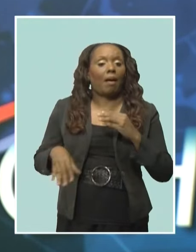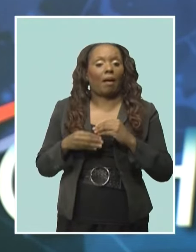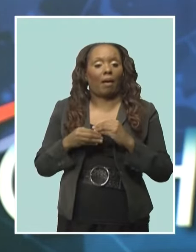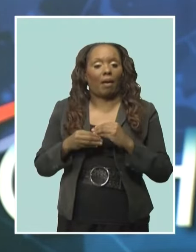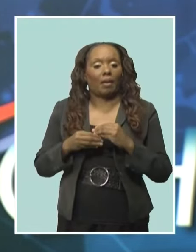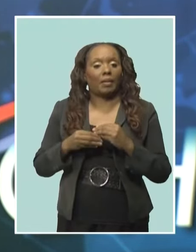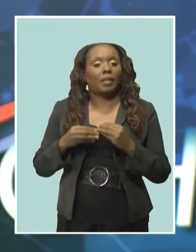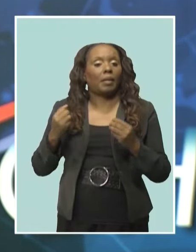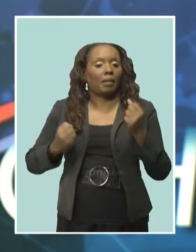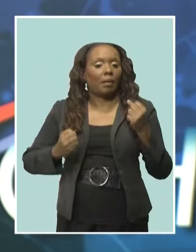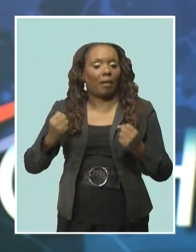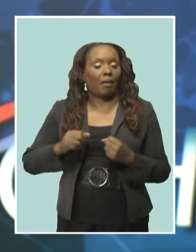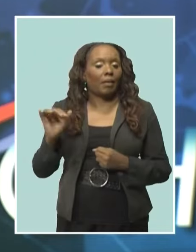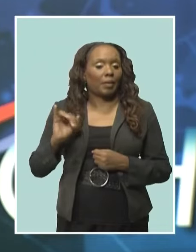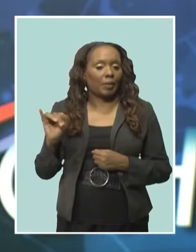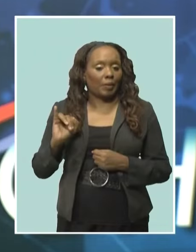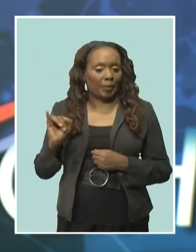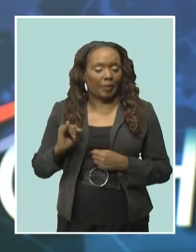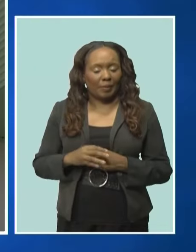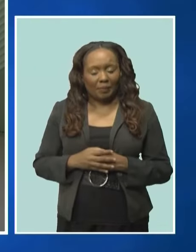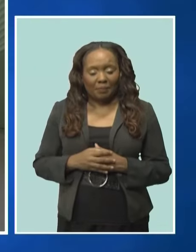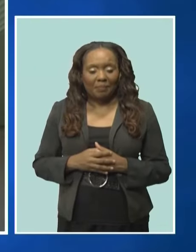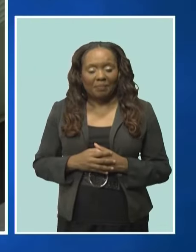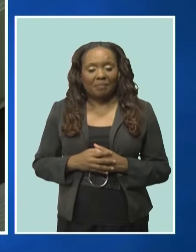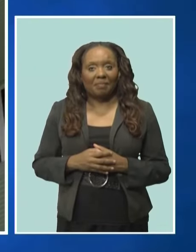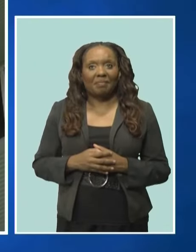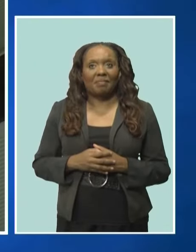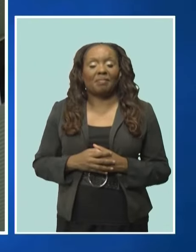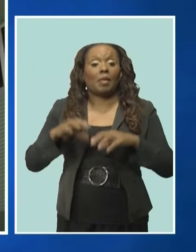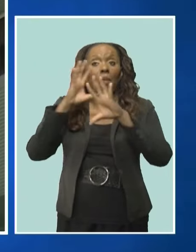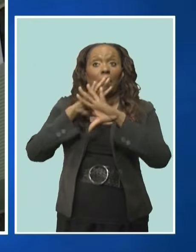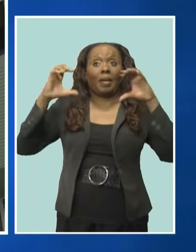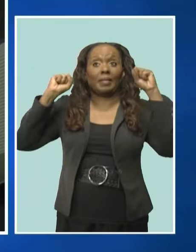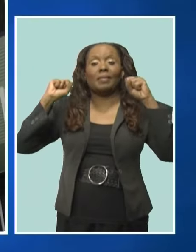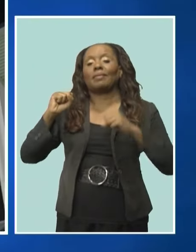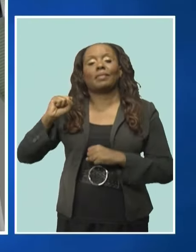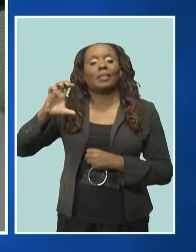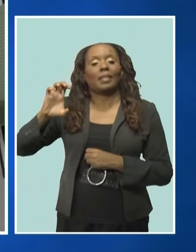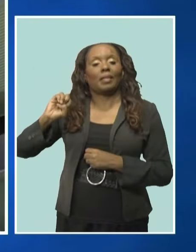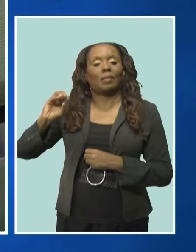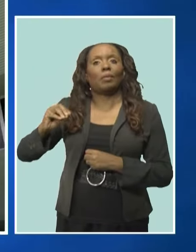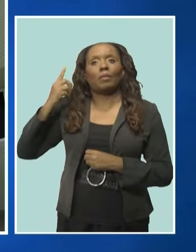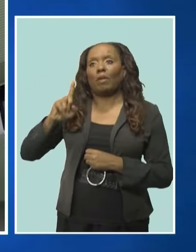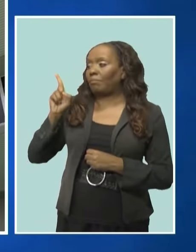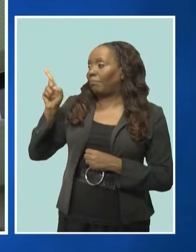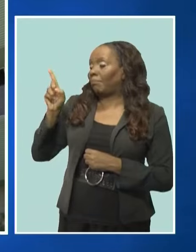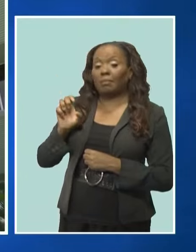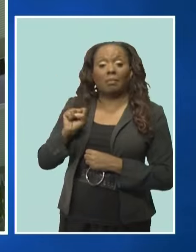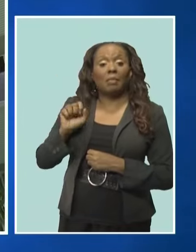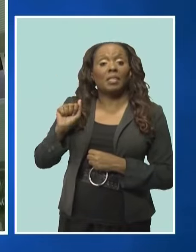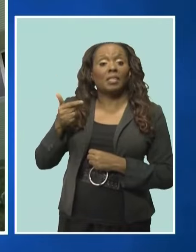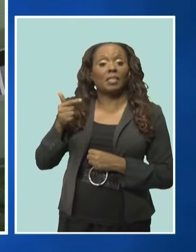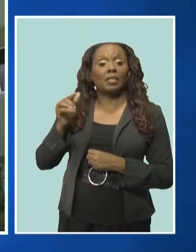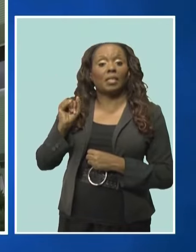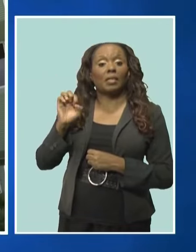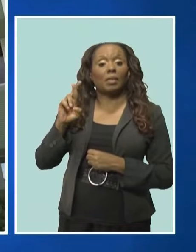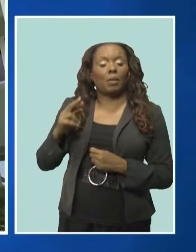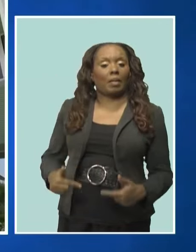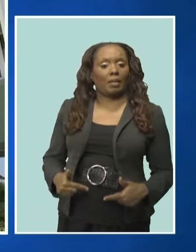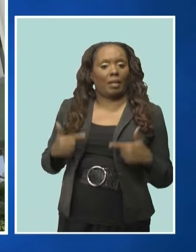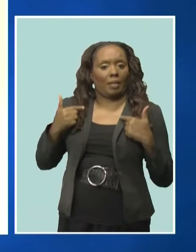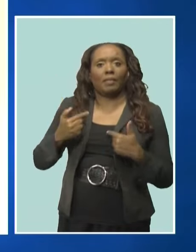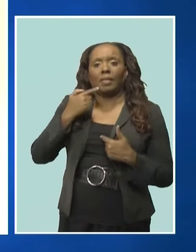mix. Trevor Thorpe reports. President and Chief Executive Officer of Sagicor Life Incorporated, Robert Trestrail, said the